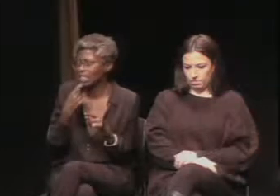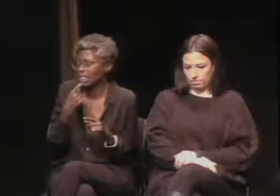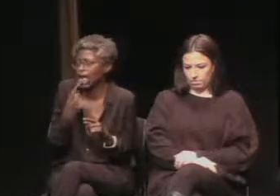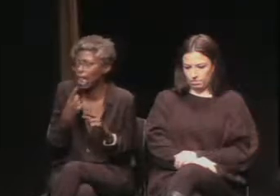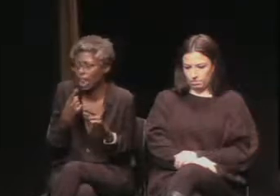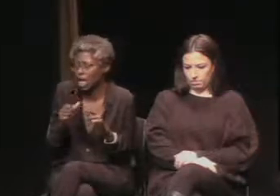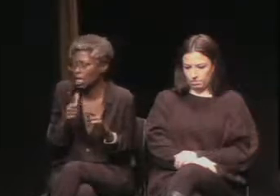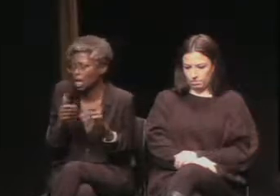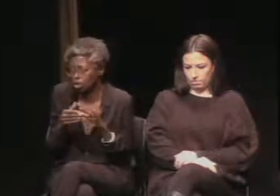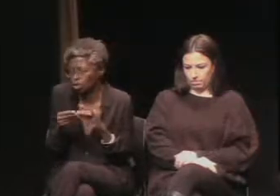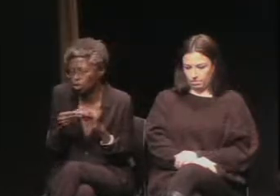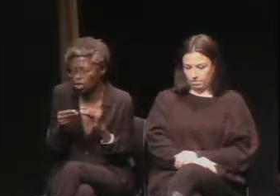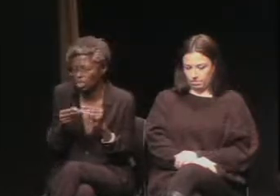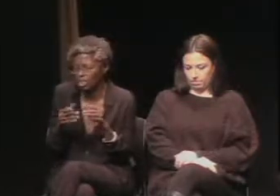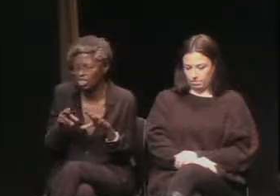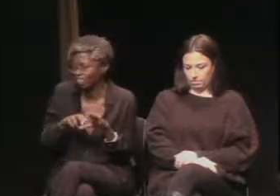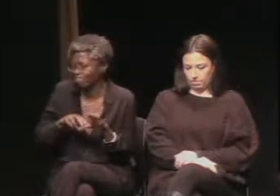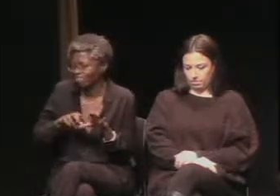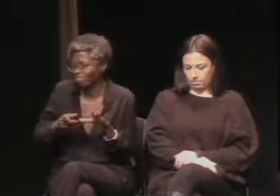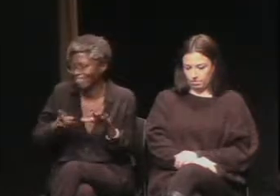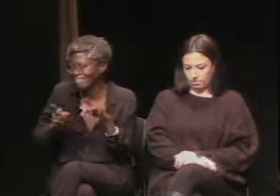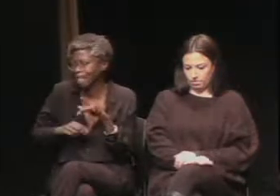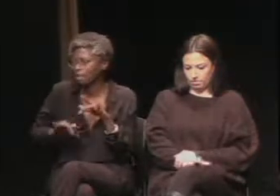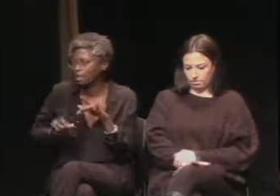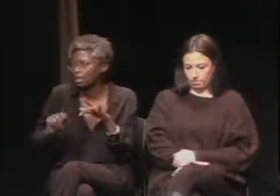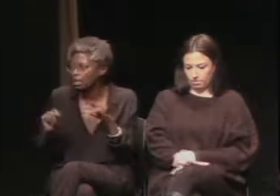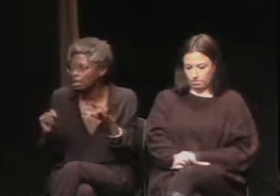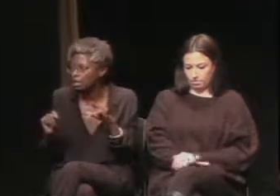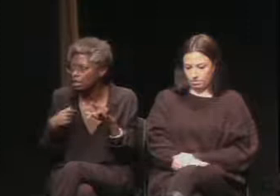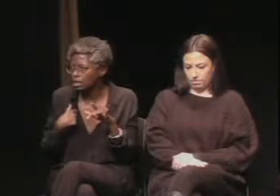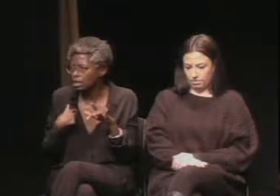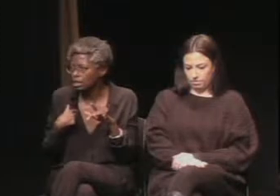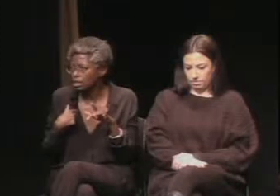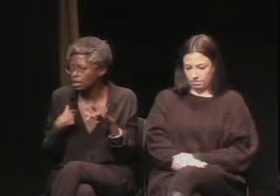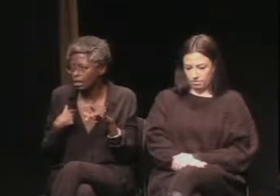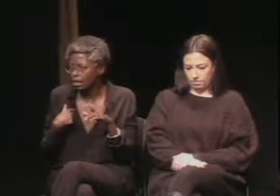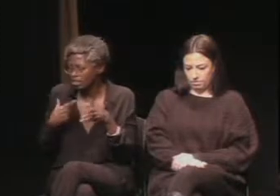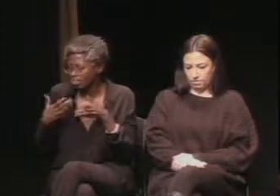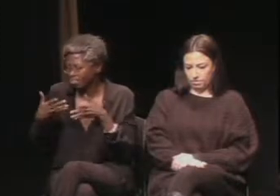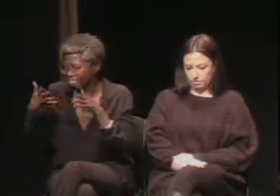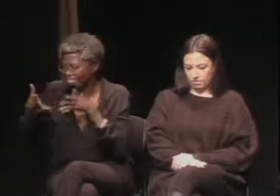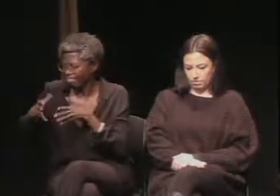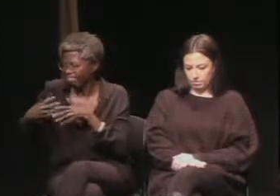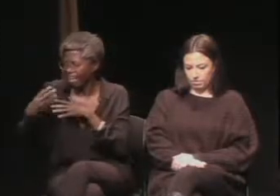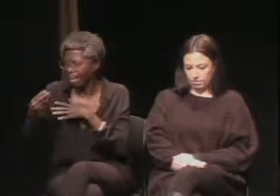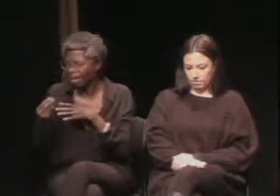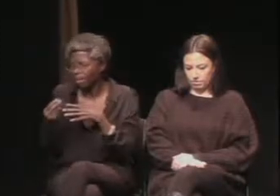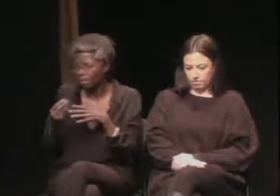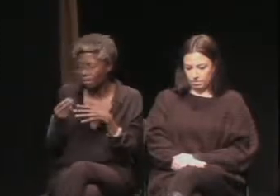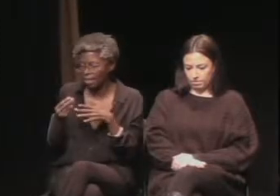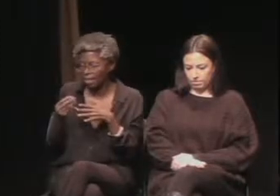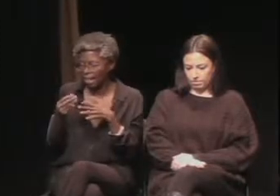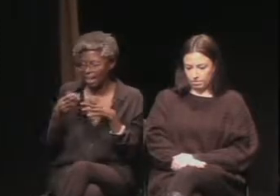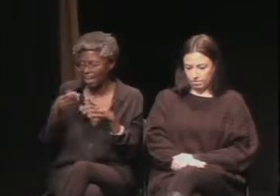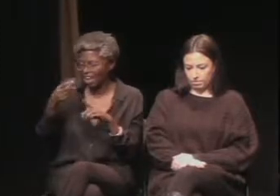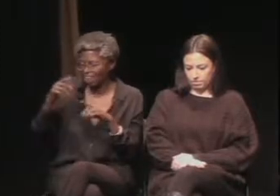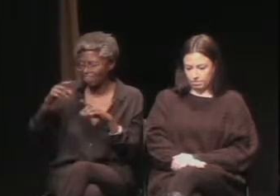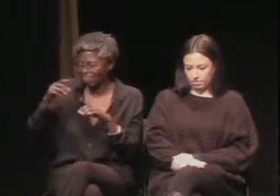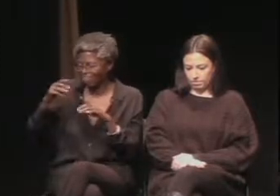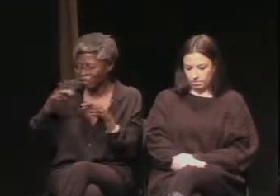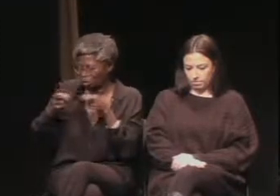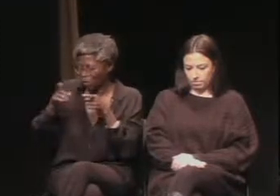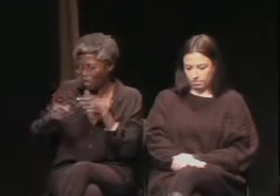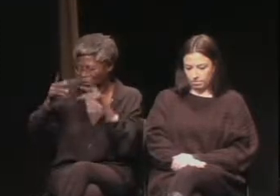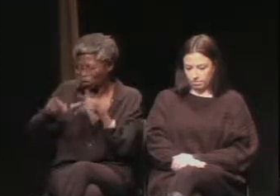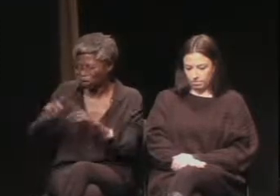And I just left it out. Yeah. But when I realized when I say them, you can't control the person that harmed you.